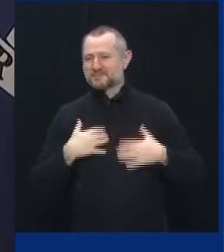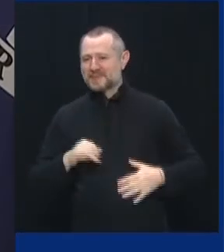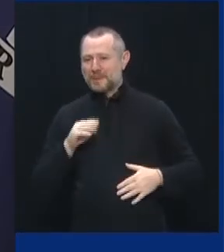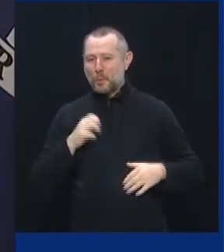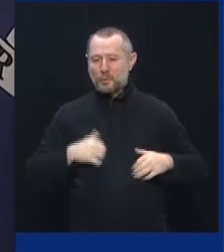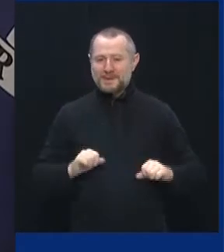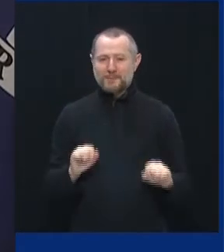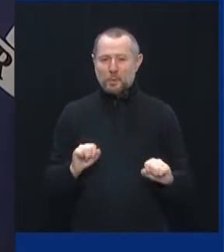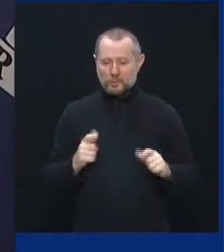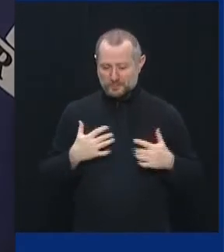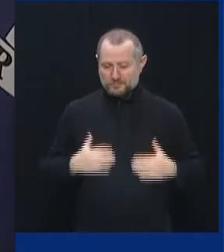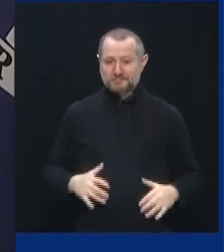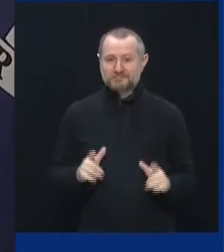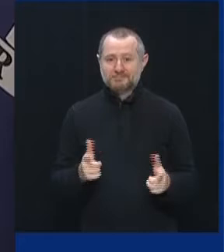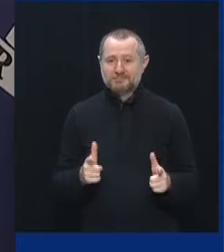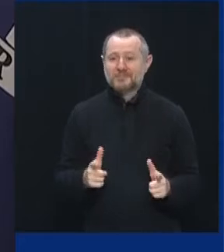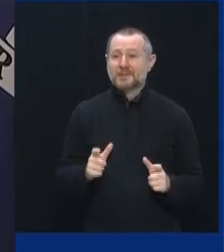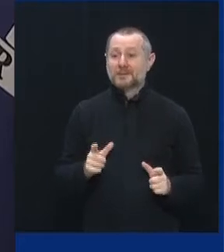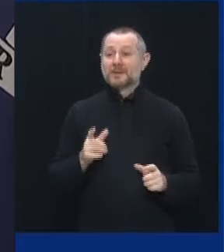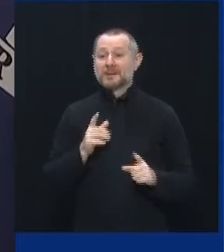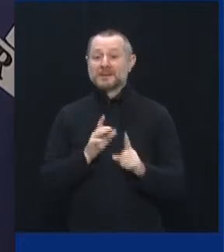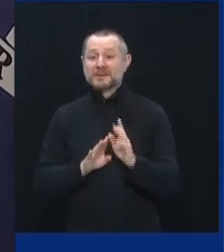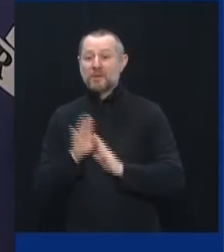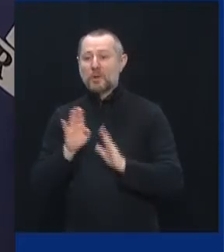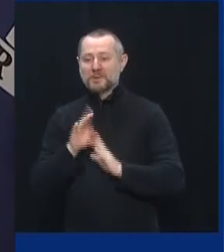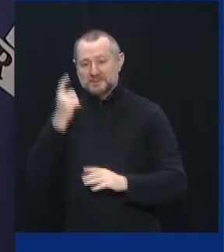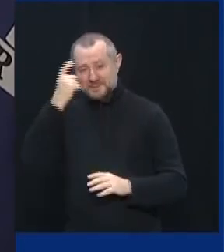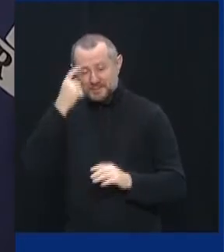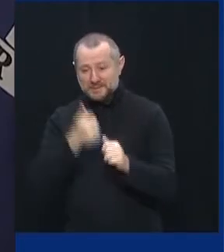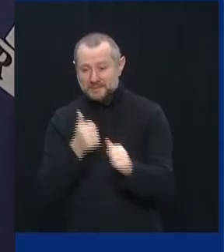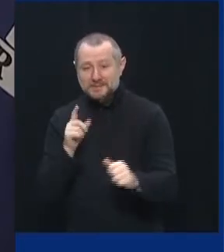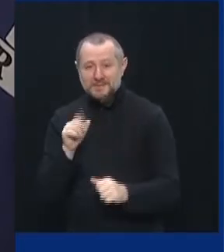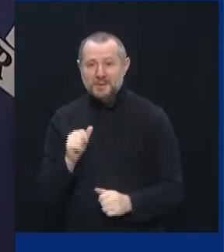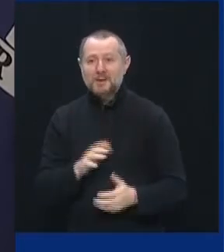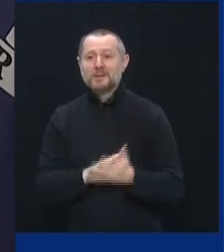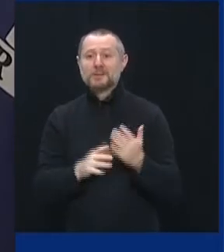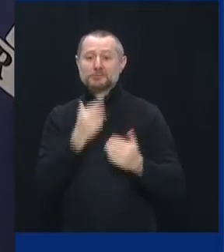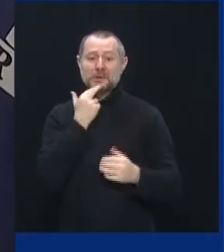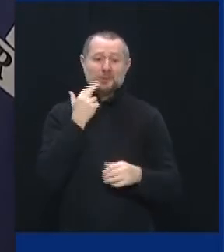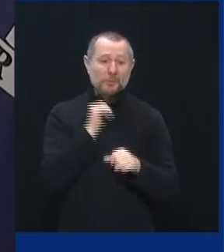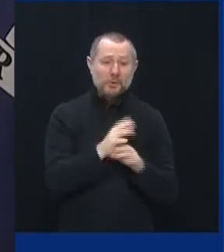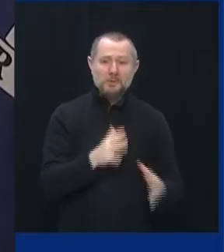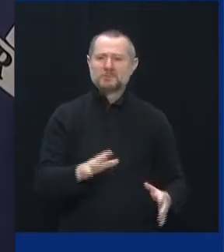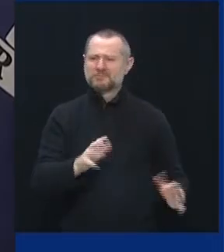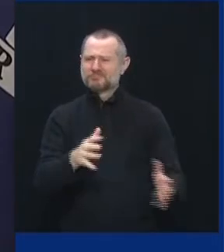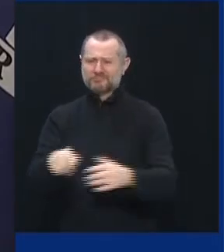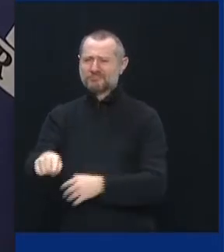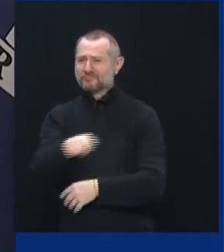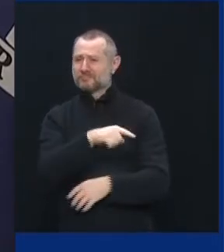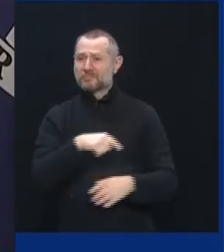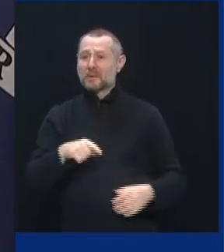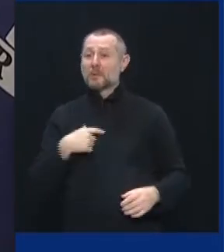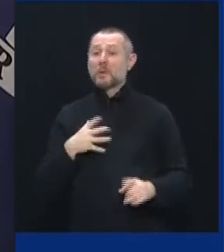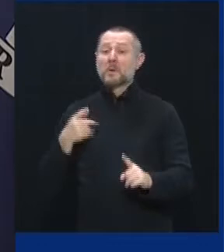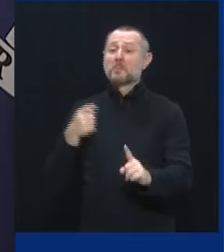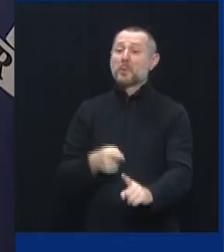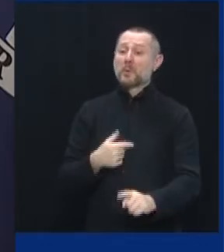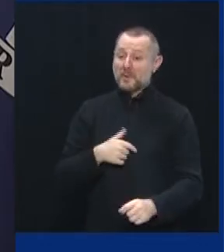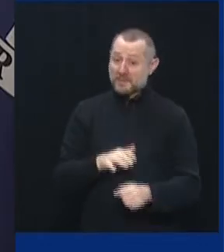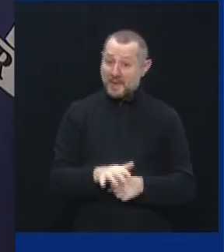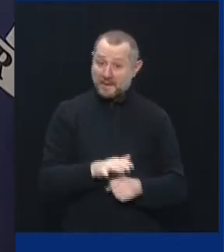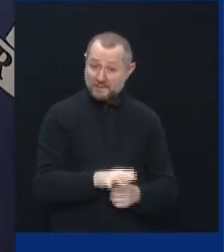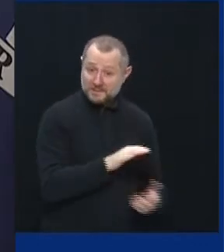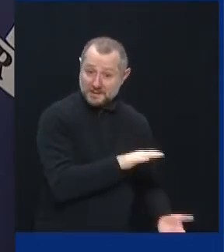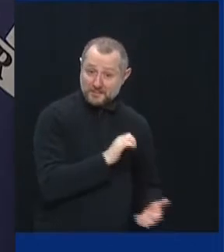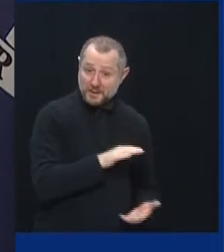homes, certainly. Restaurant workers, certainly. It becomes a question of allocation and prioritization.